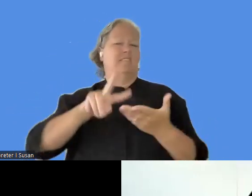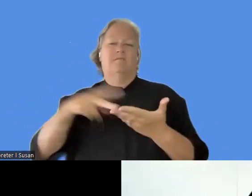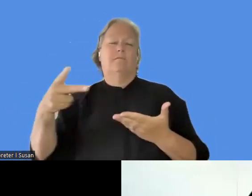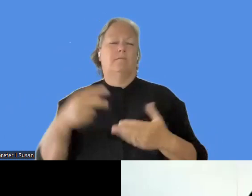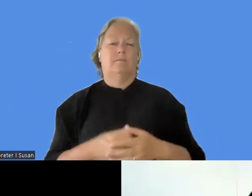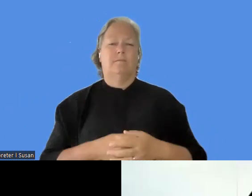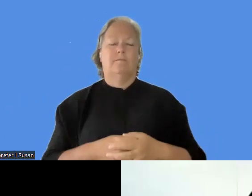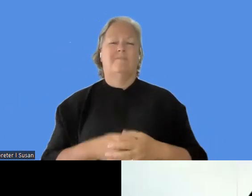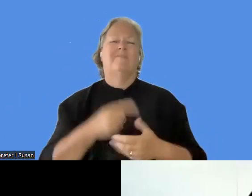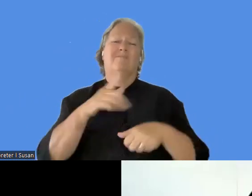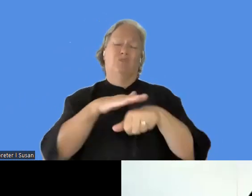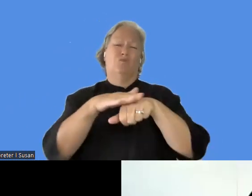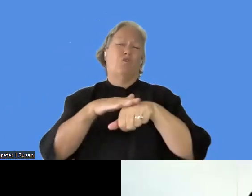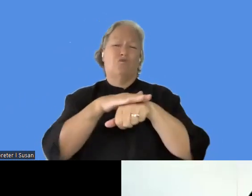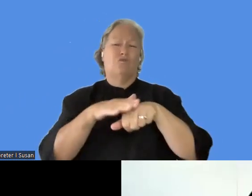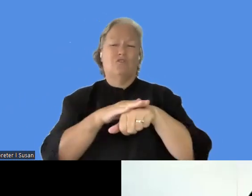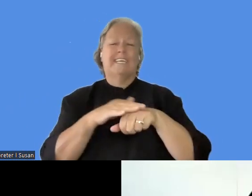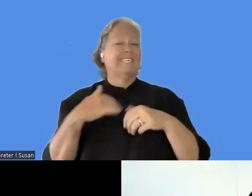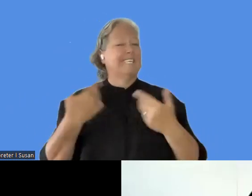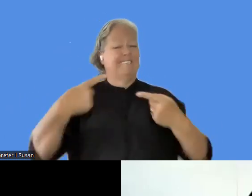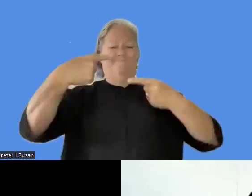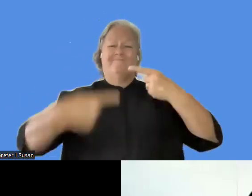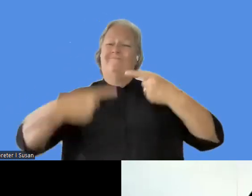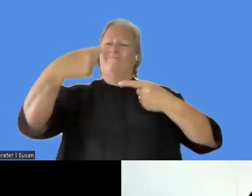Sorry, the collection is lost. The signal is lost. Okay.